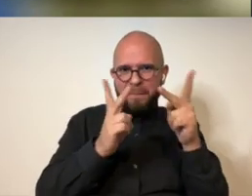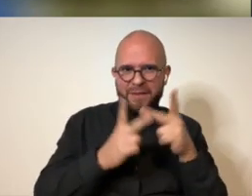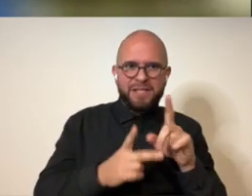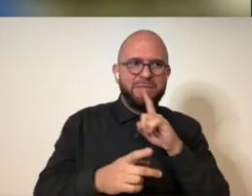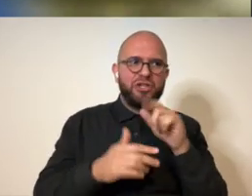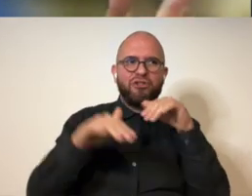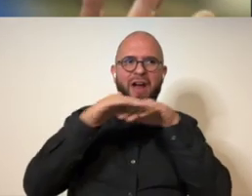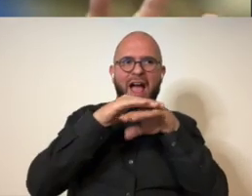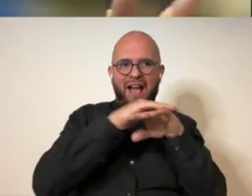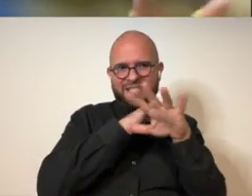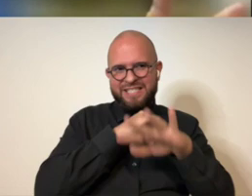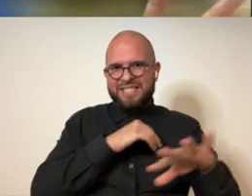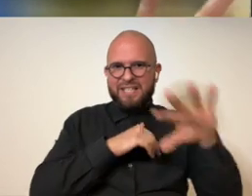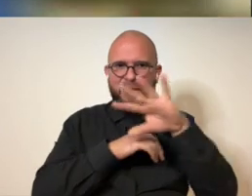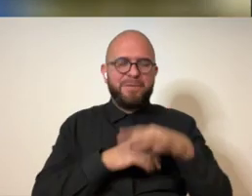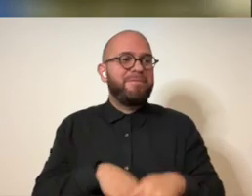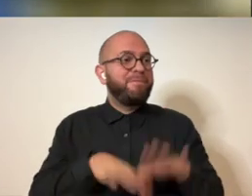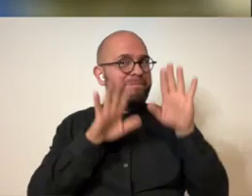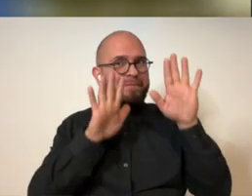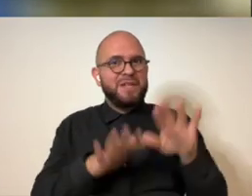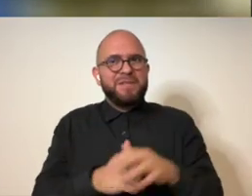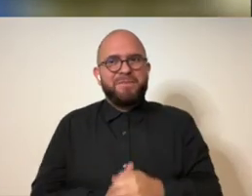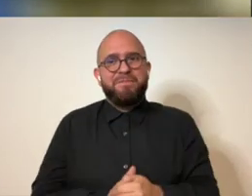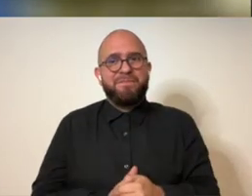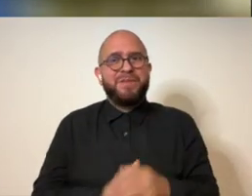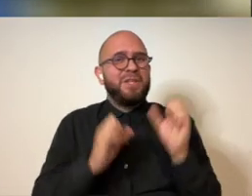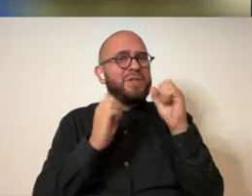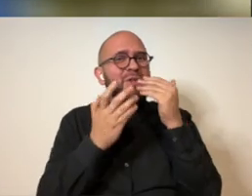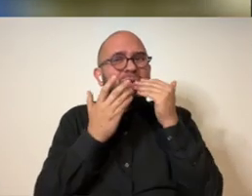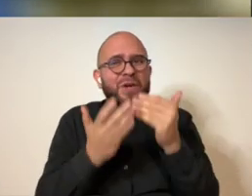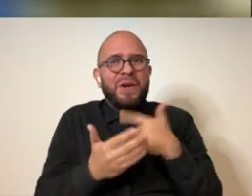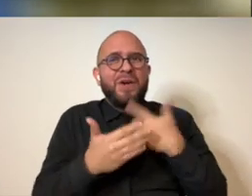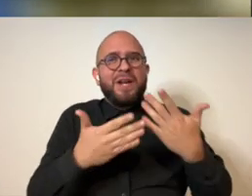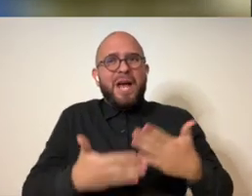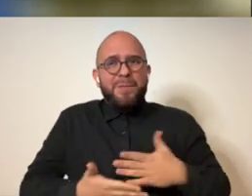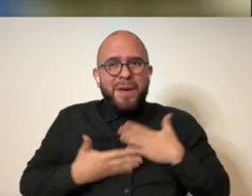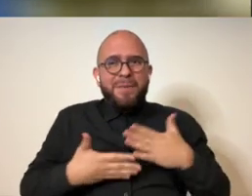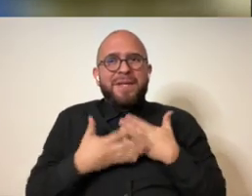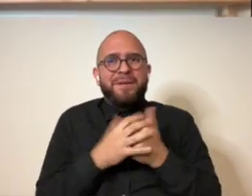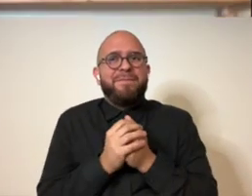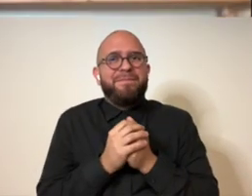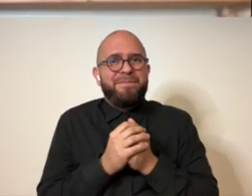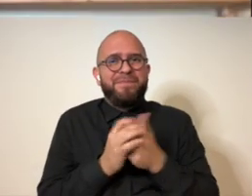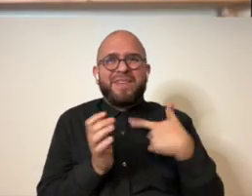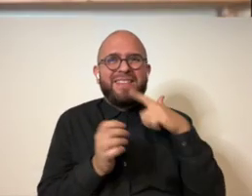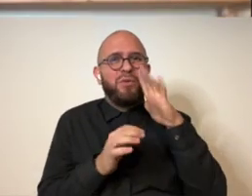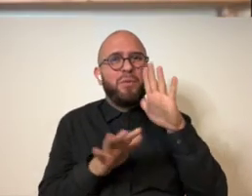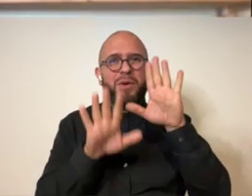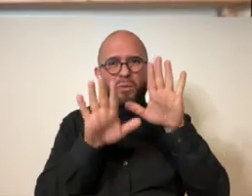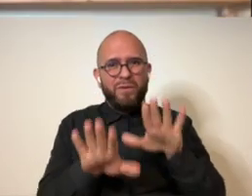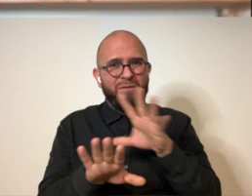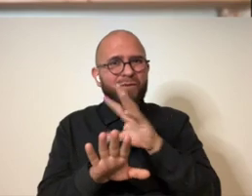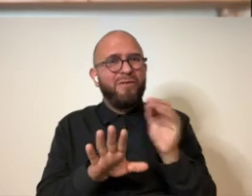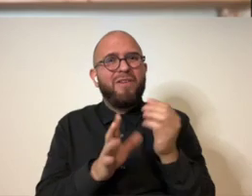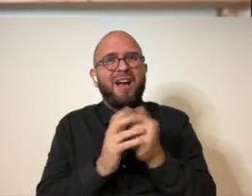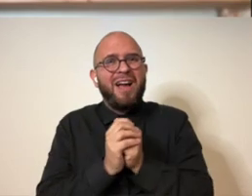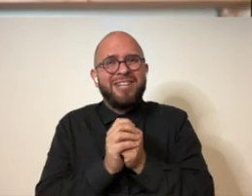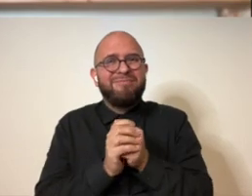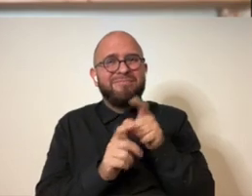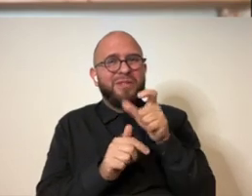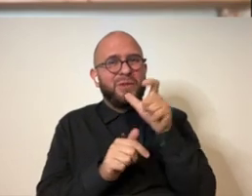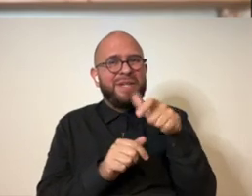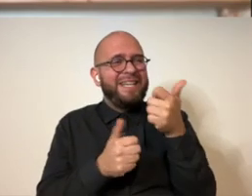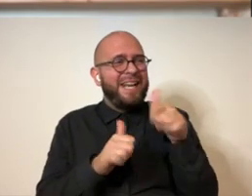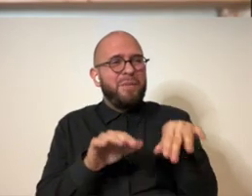And yeah, I'm trying to have things exist in multiple places to increase access. So awesome. So good. I'm so